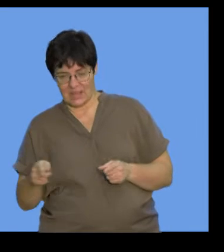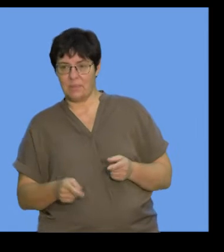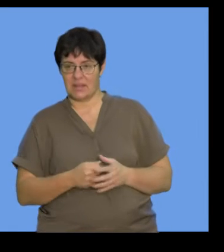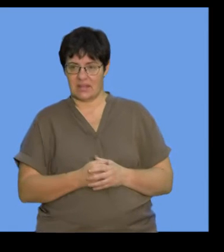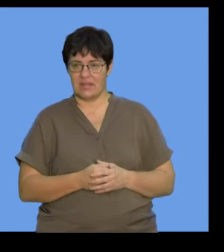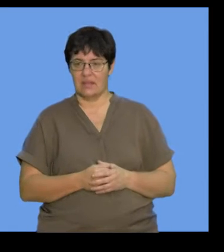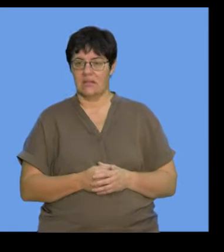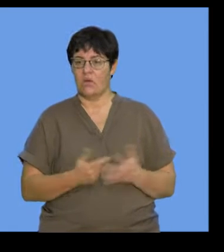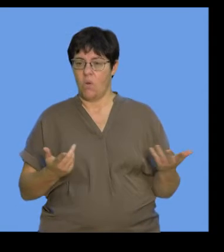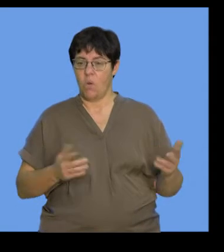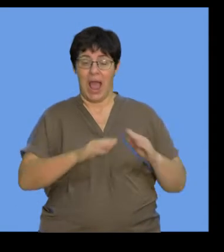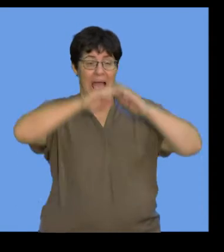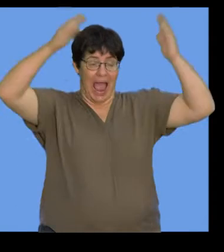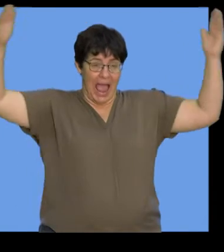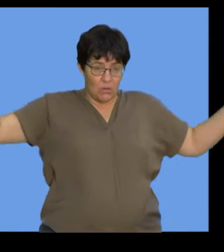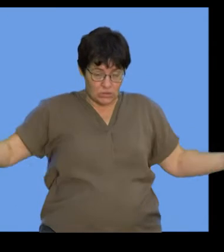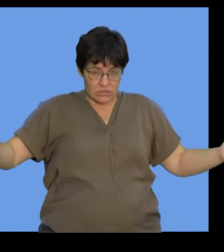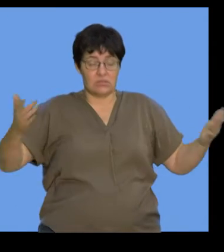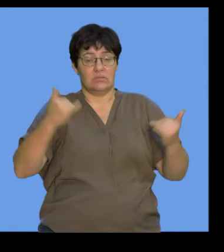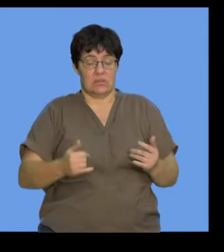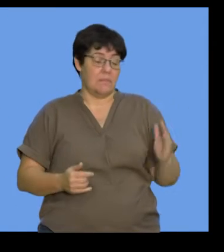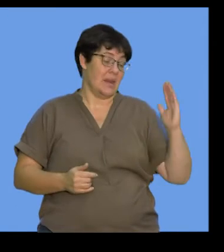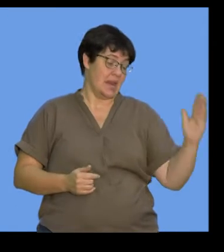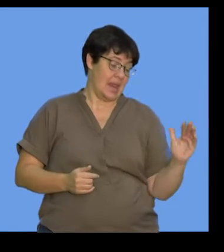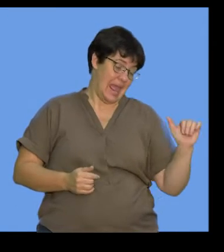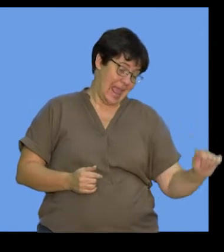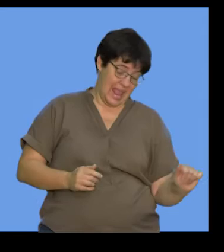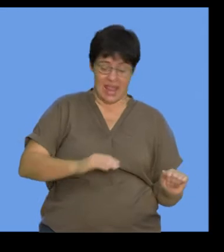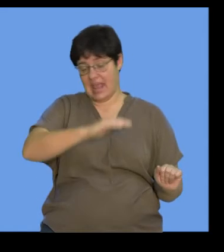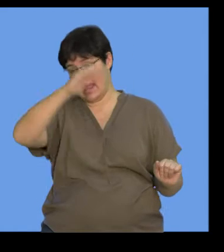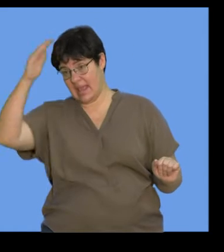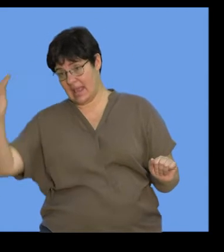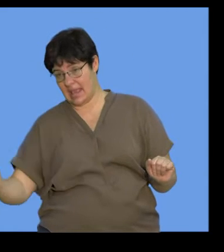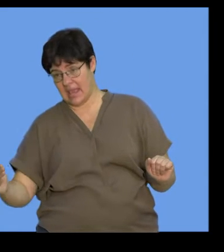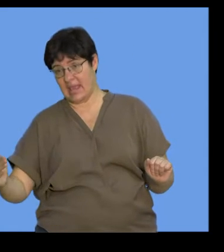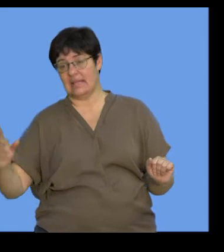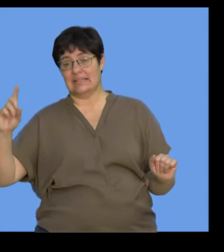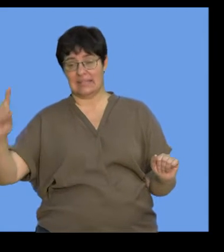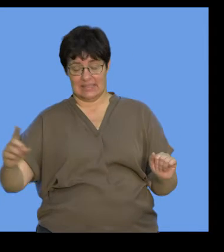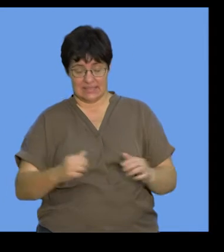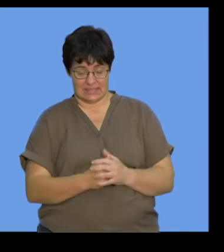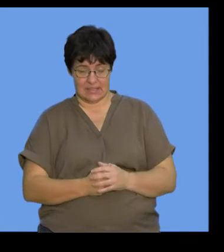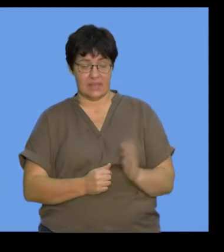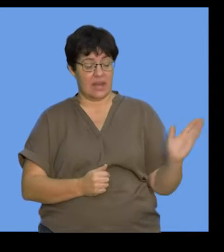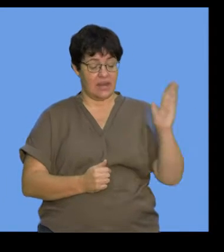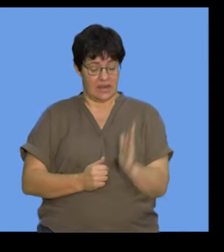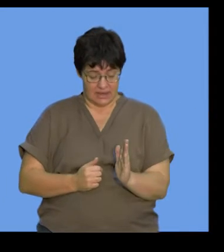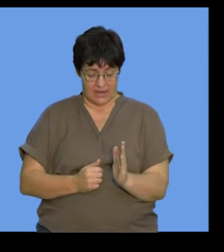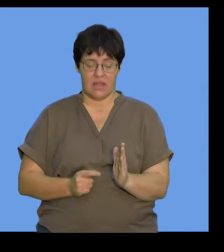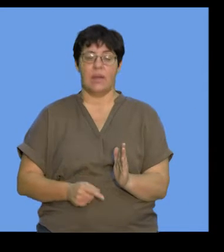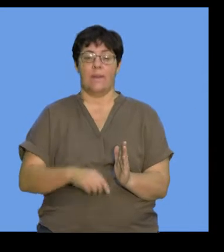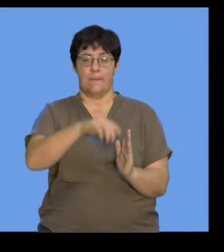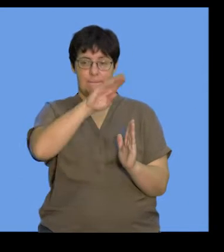the D, meaning the ones that on the outsides of those brackets. And then last, it will be the